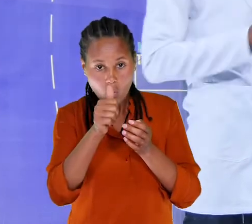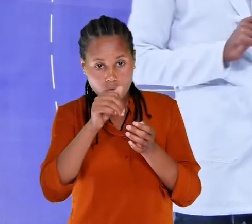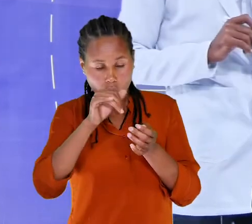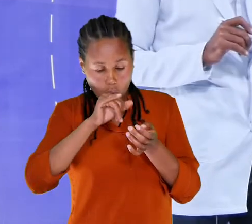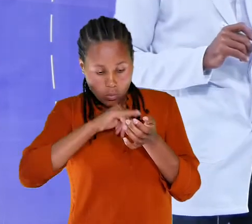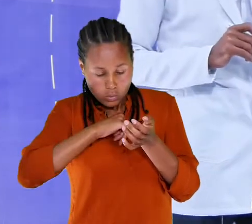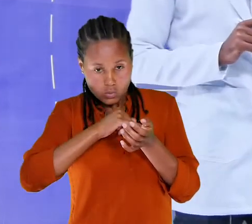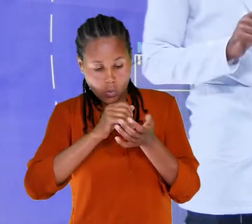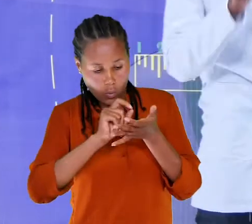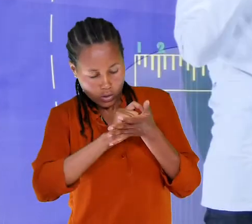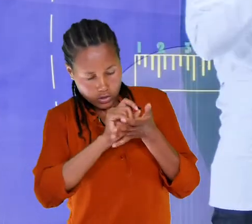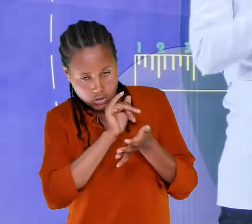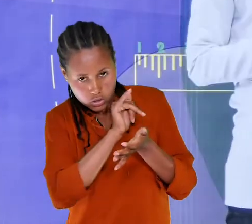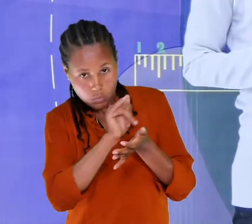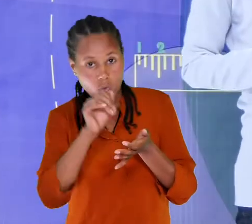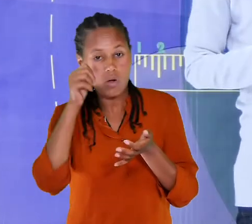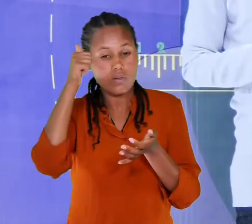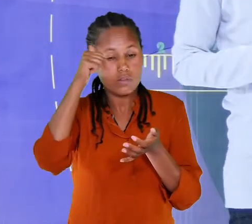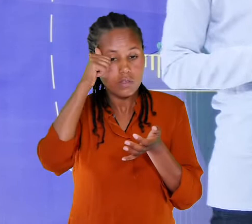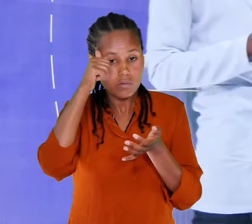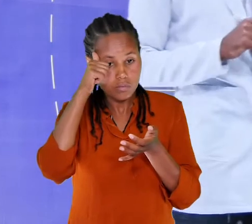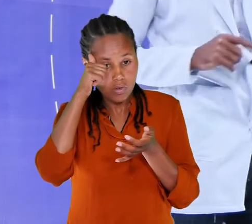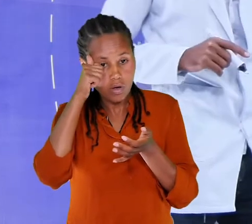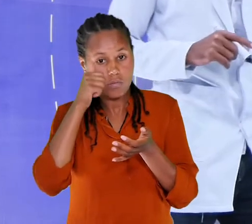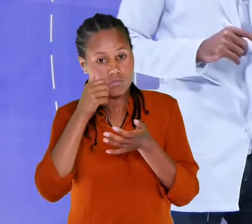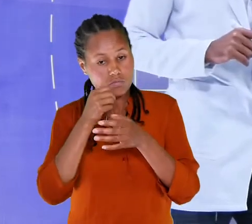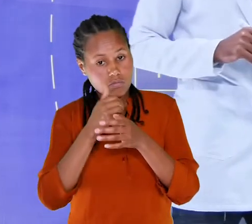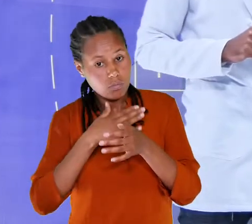study plan. Before we go there, please,